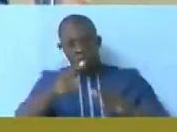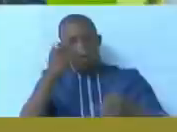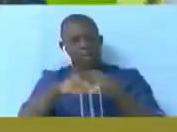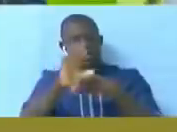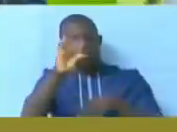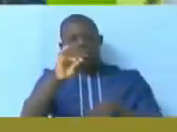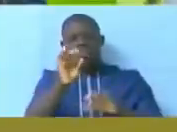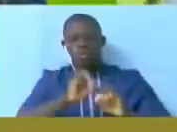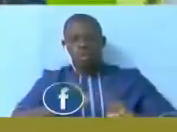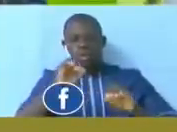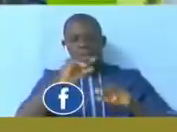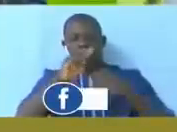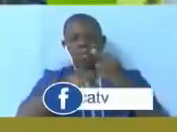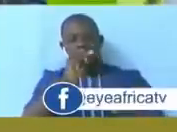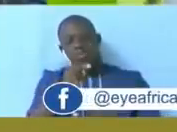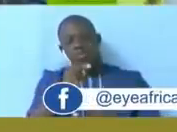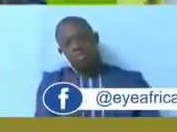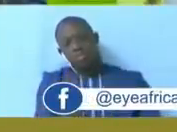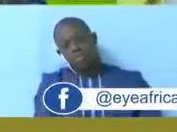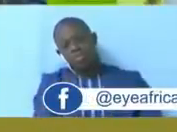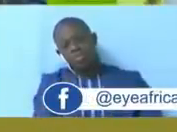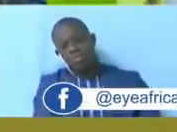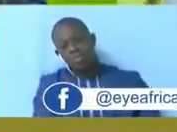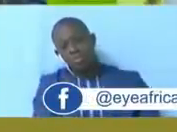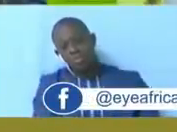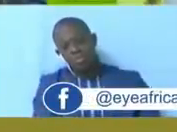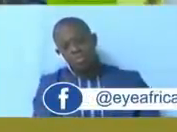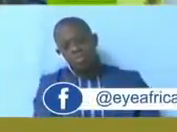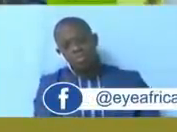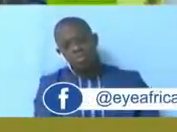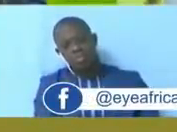kan ka ko nyi julo saba.